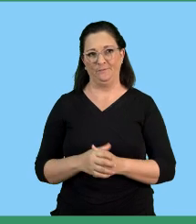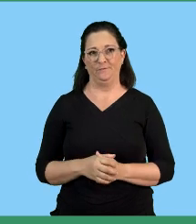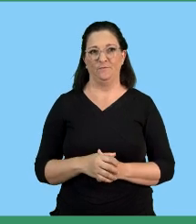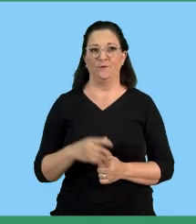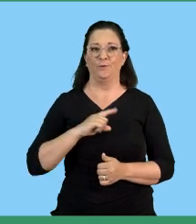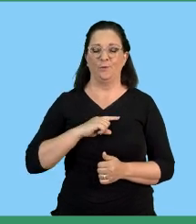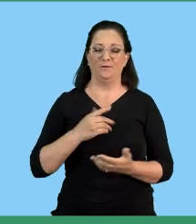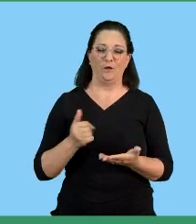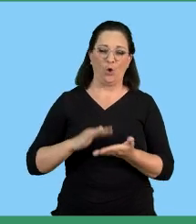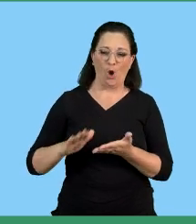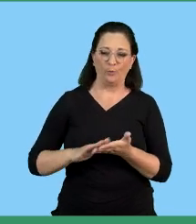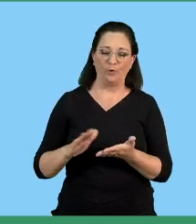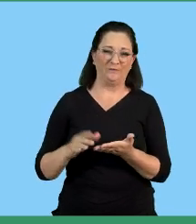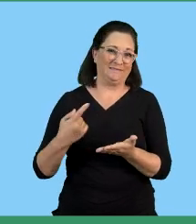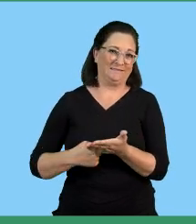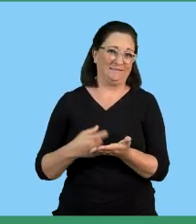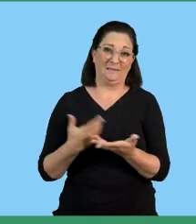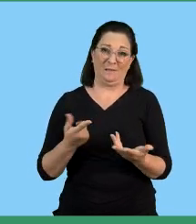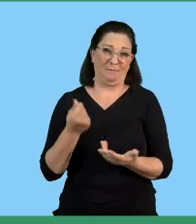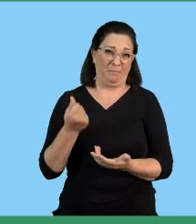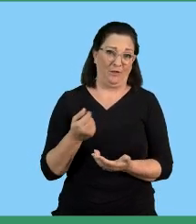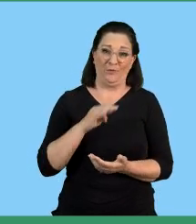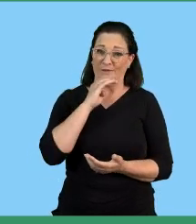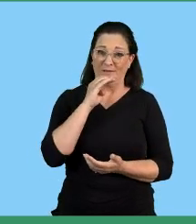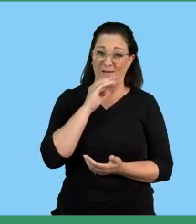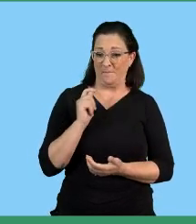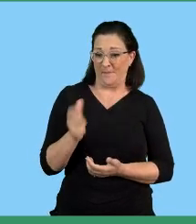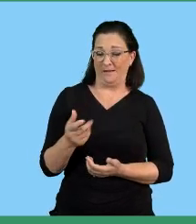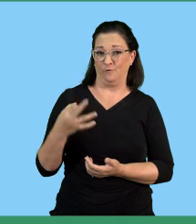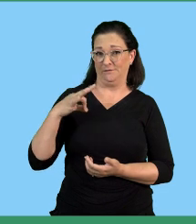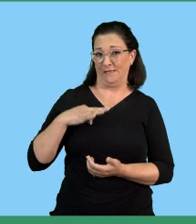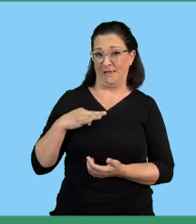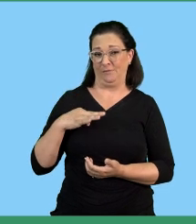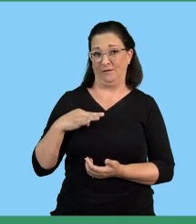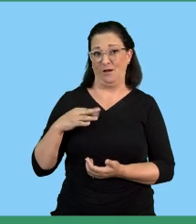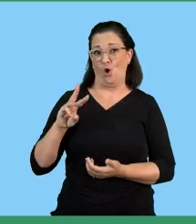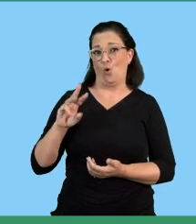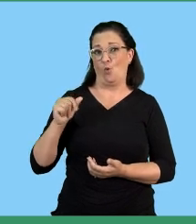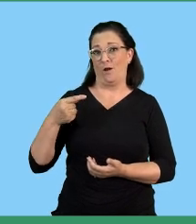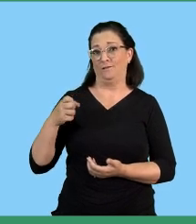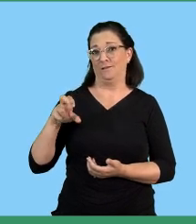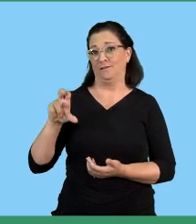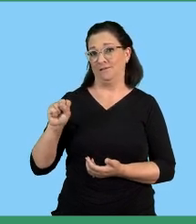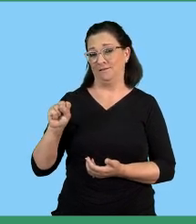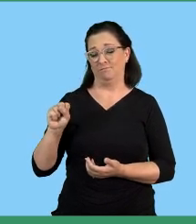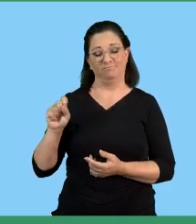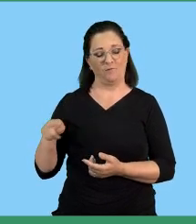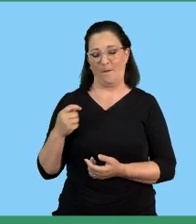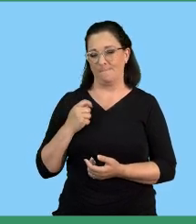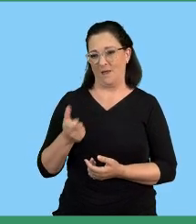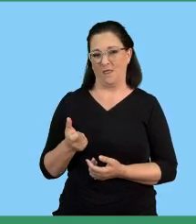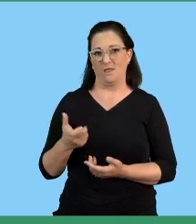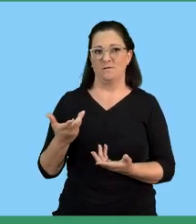for operational reasons, mainly because maybe we don't have enough money to pay salaries and wages. So that's what we are doing. We are terminating, or